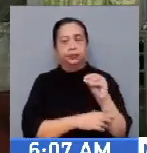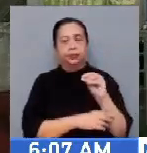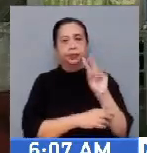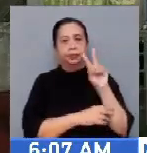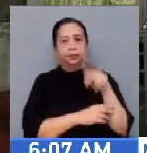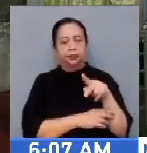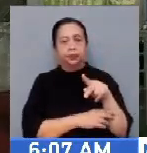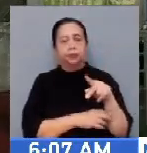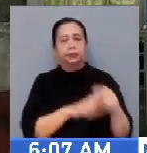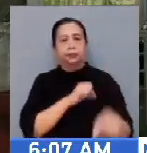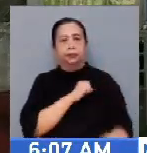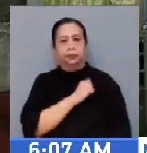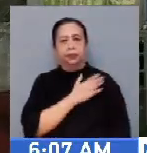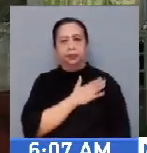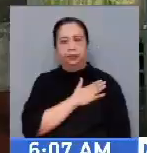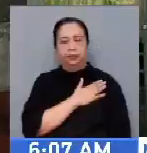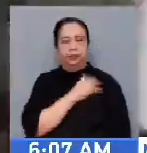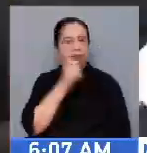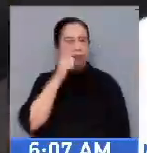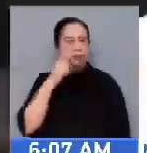Sara Duterte kahapon.